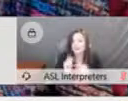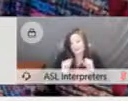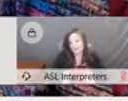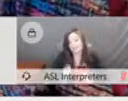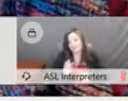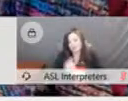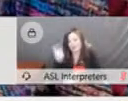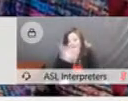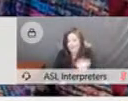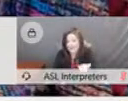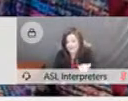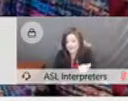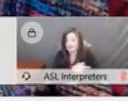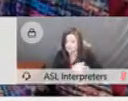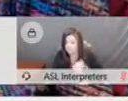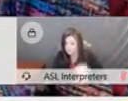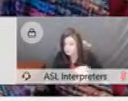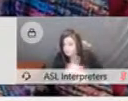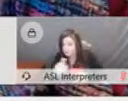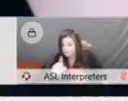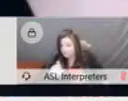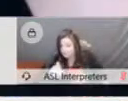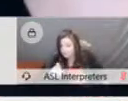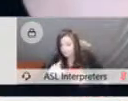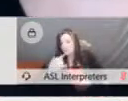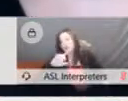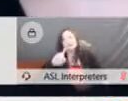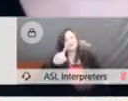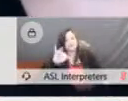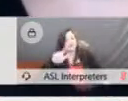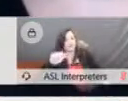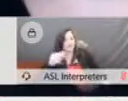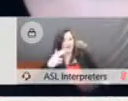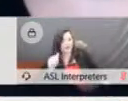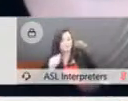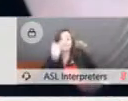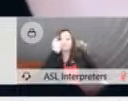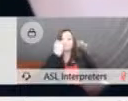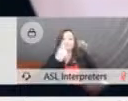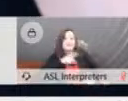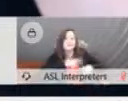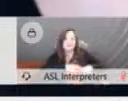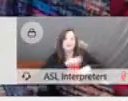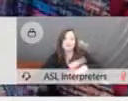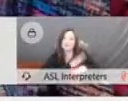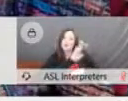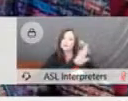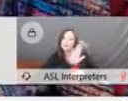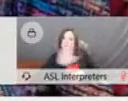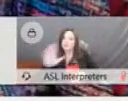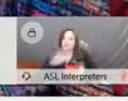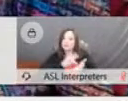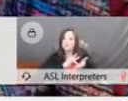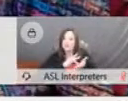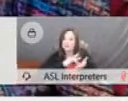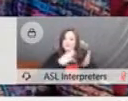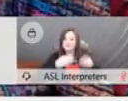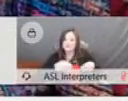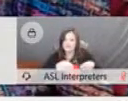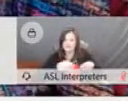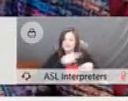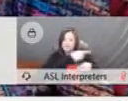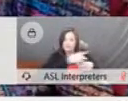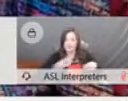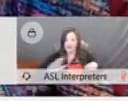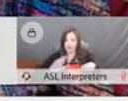the vaccine. That is correct, right? It depends on the pharmacy and how they've set it up. Some